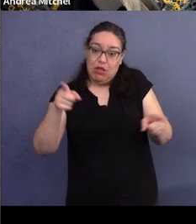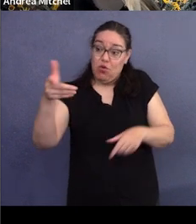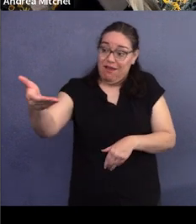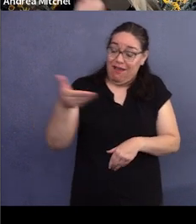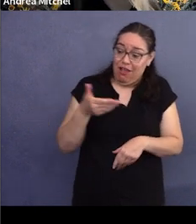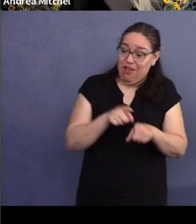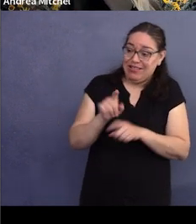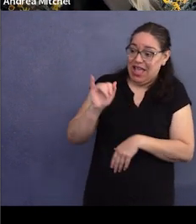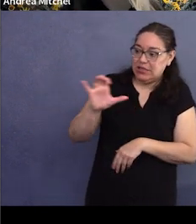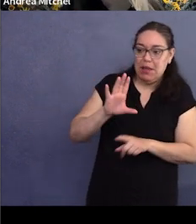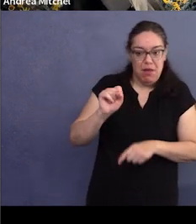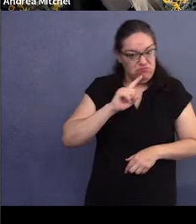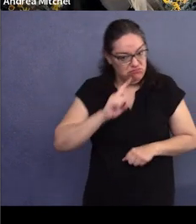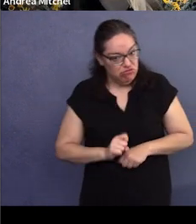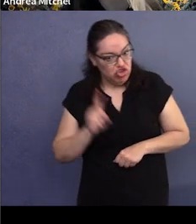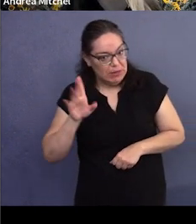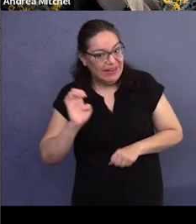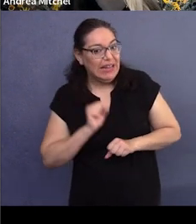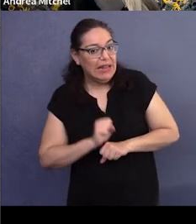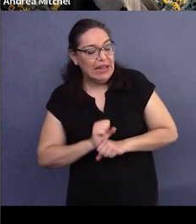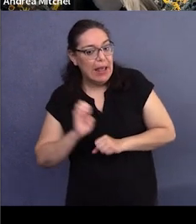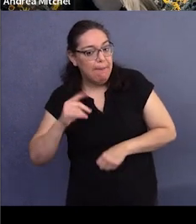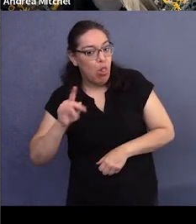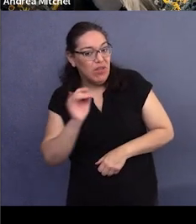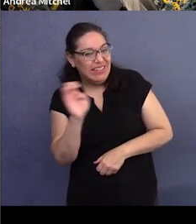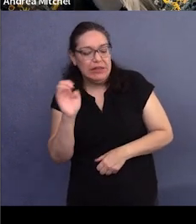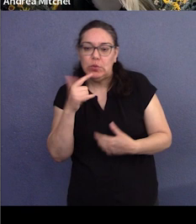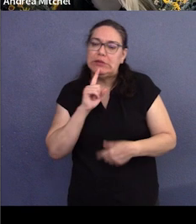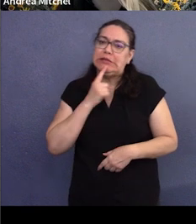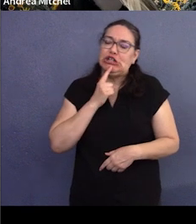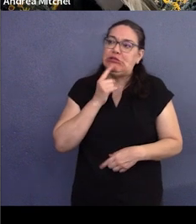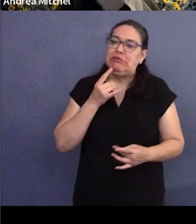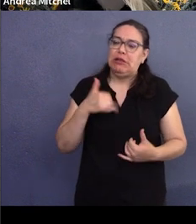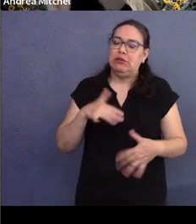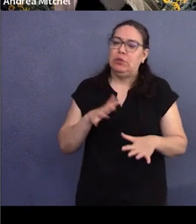independent contractor and they should be an employee under the law. It can get really serious really fast.